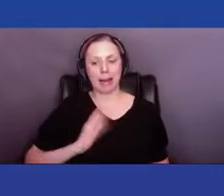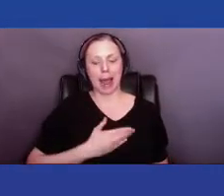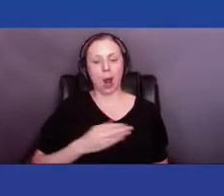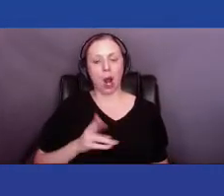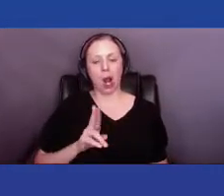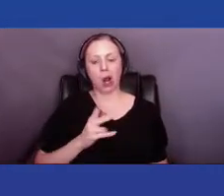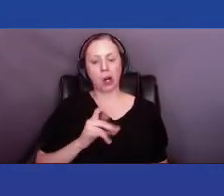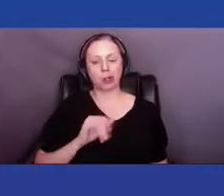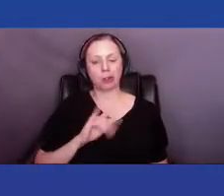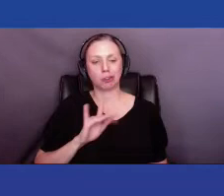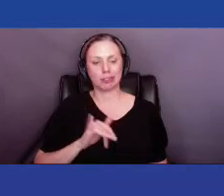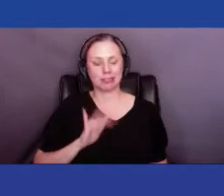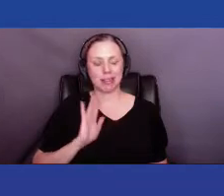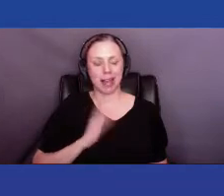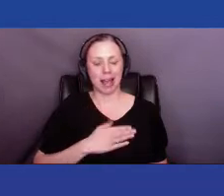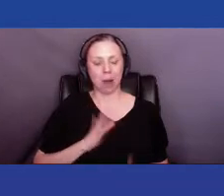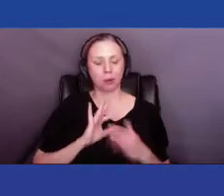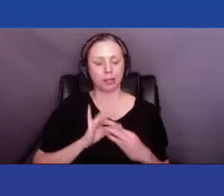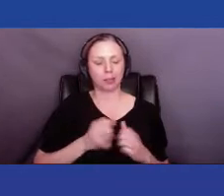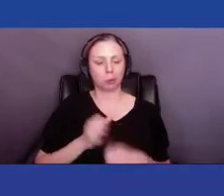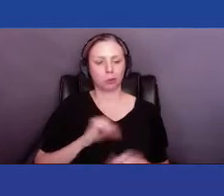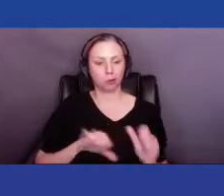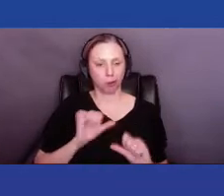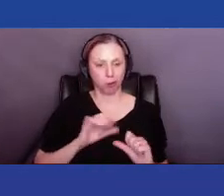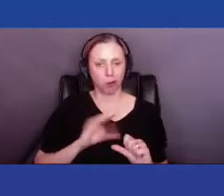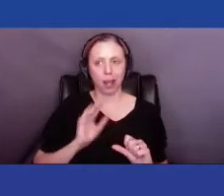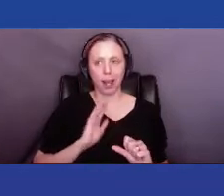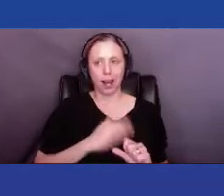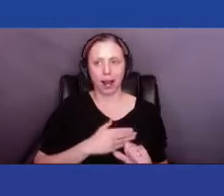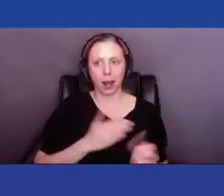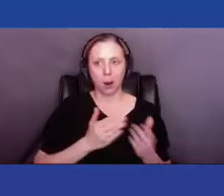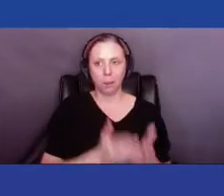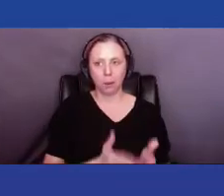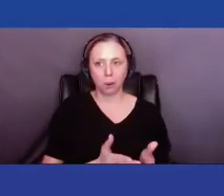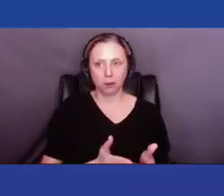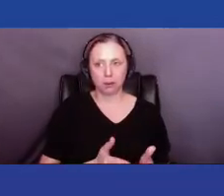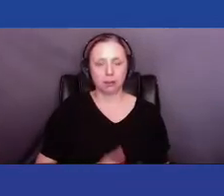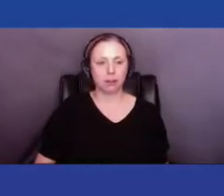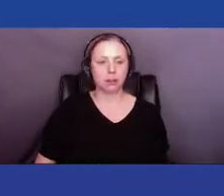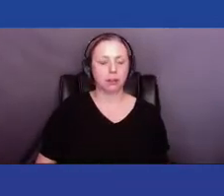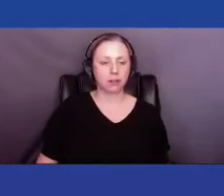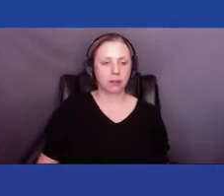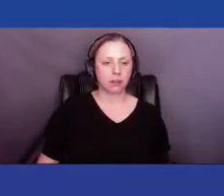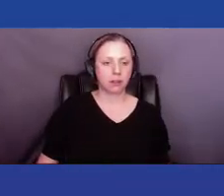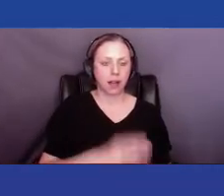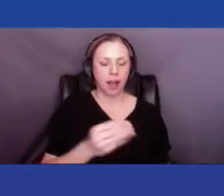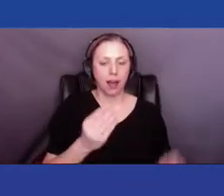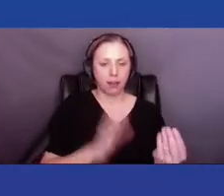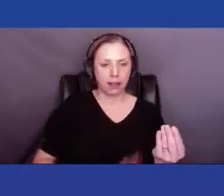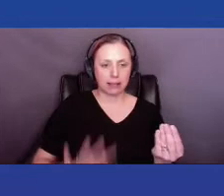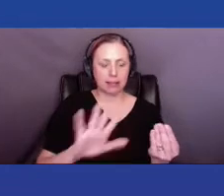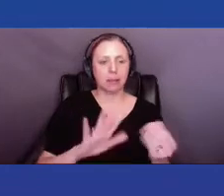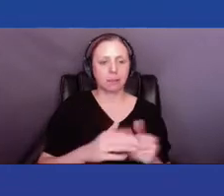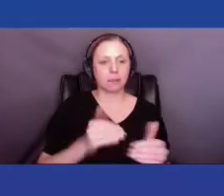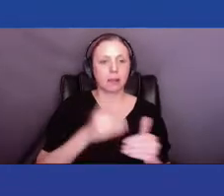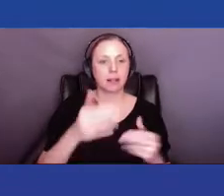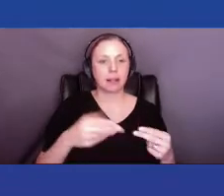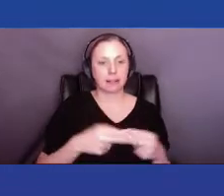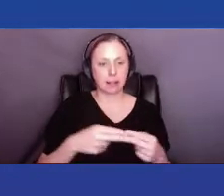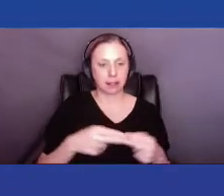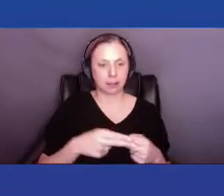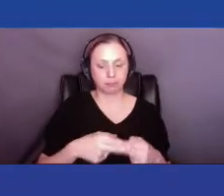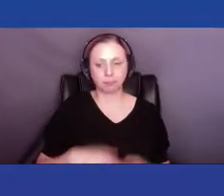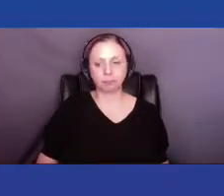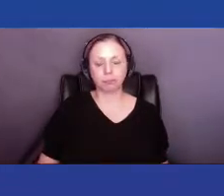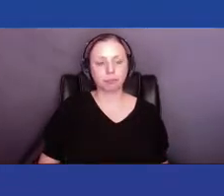with one another and our connection with our built and natural landscapes. Next slide. So I'm